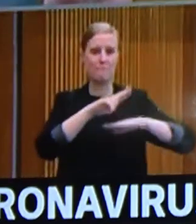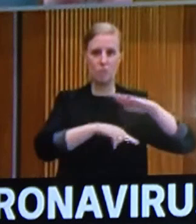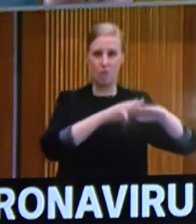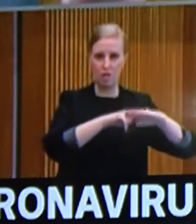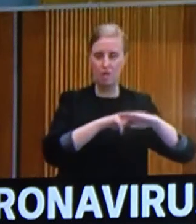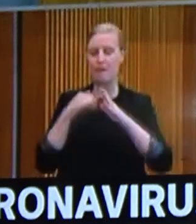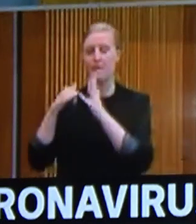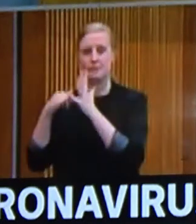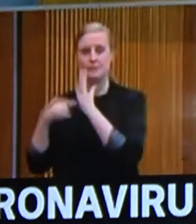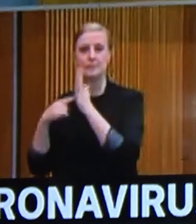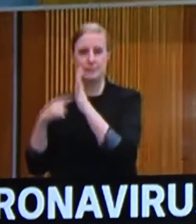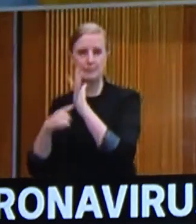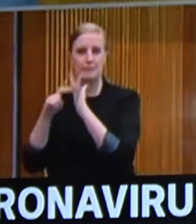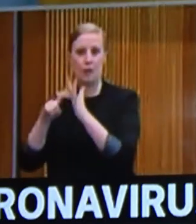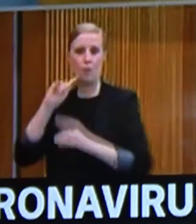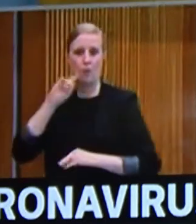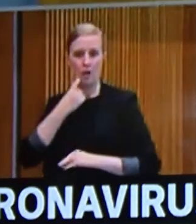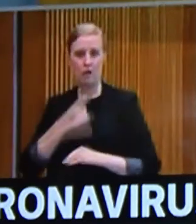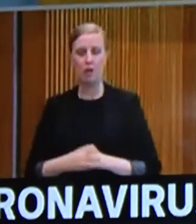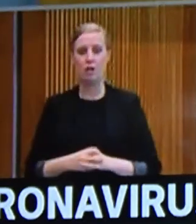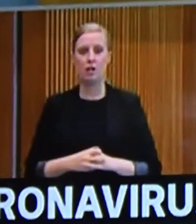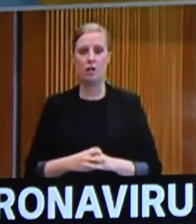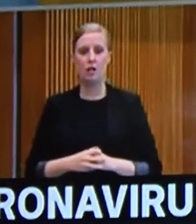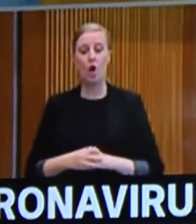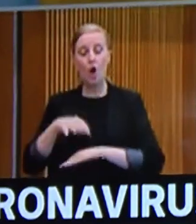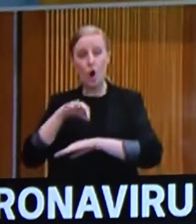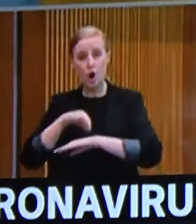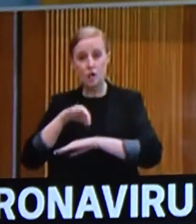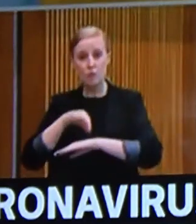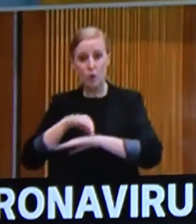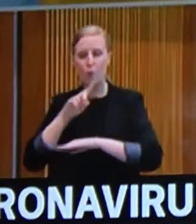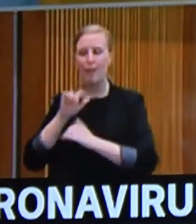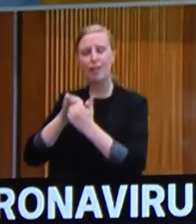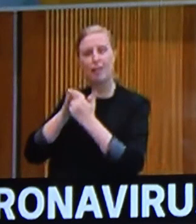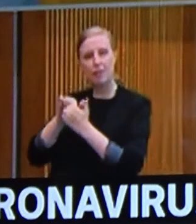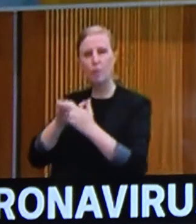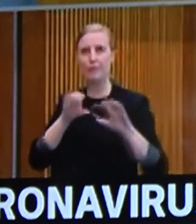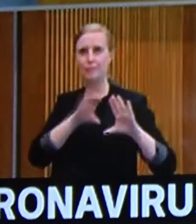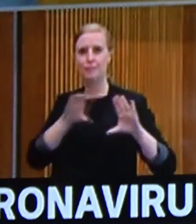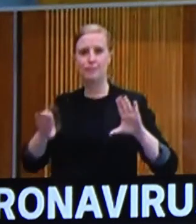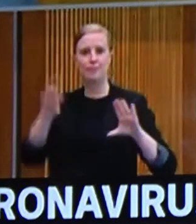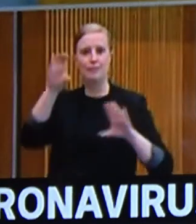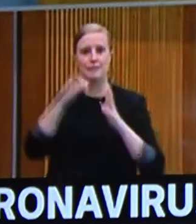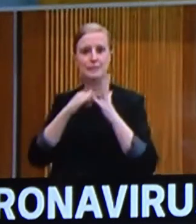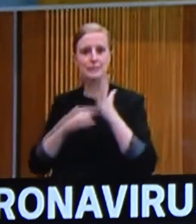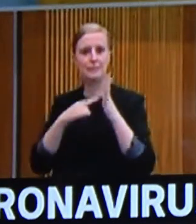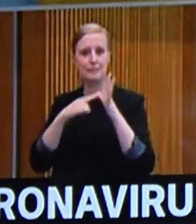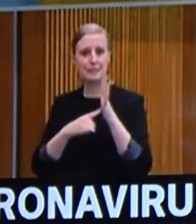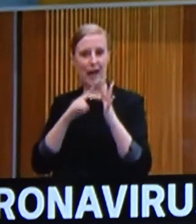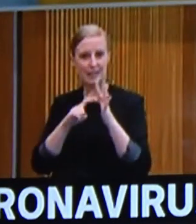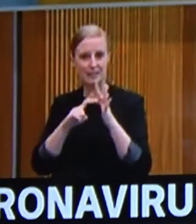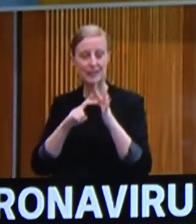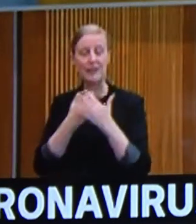the Commonwealth, will have the agreement with the state, but the states are developing both a uniform model